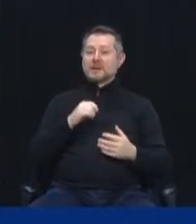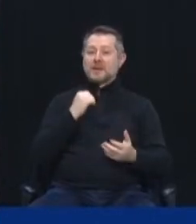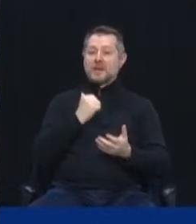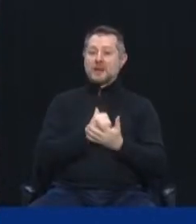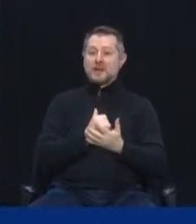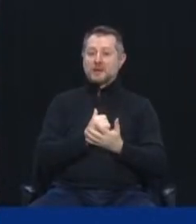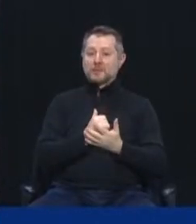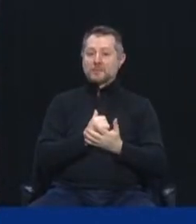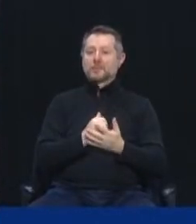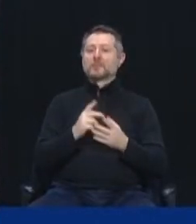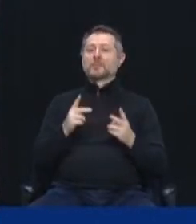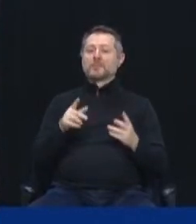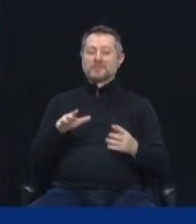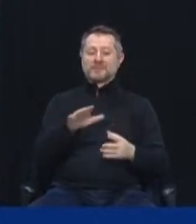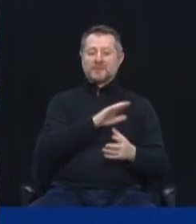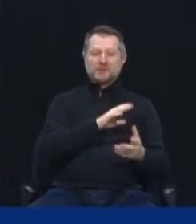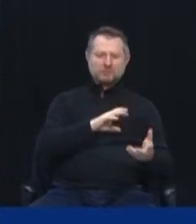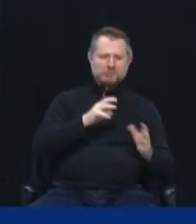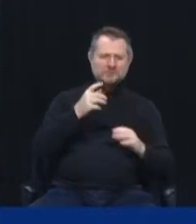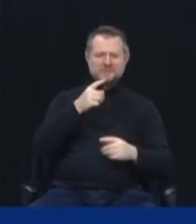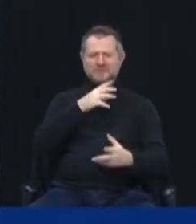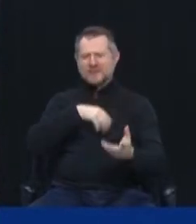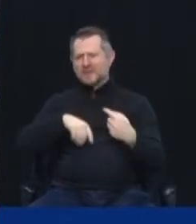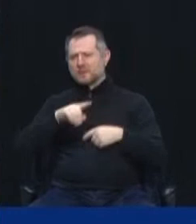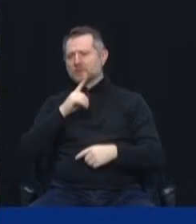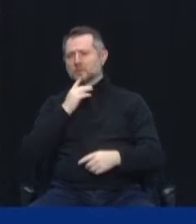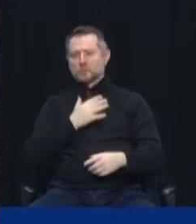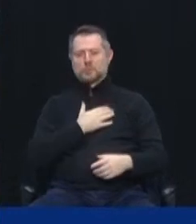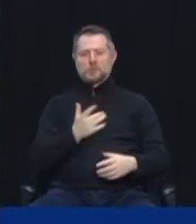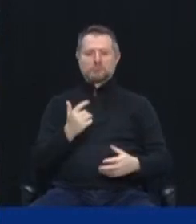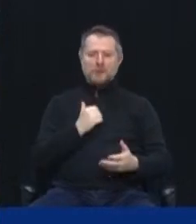of crisis because it was the right thing to do.